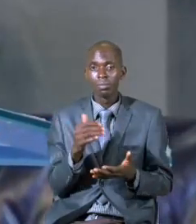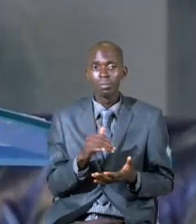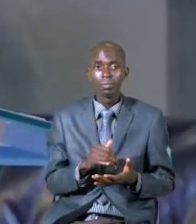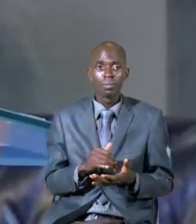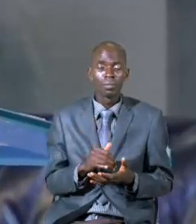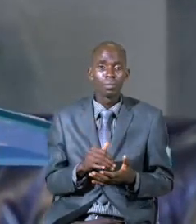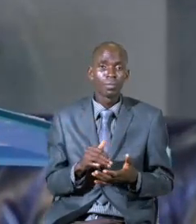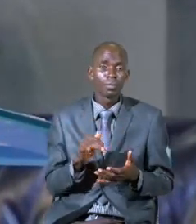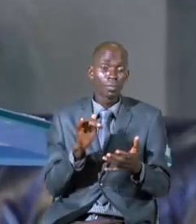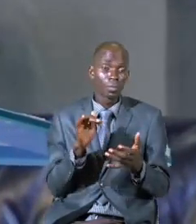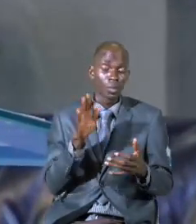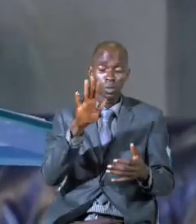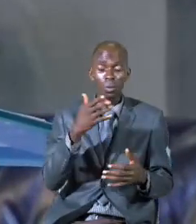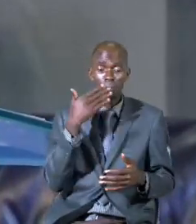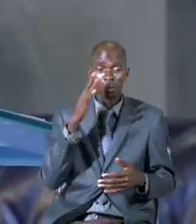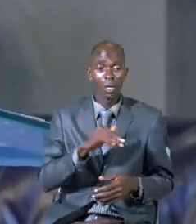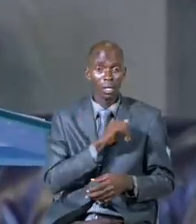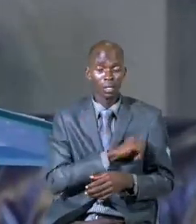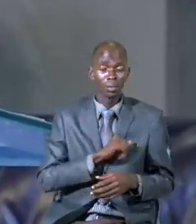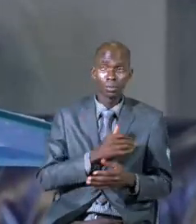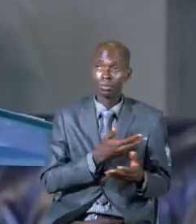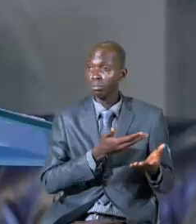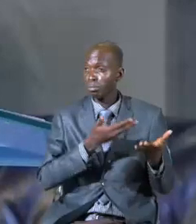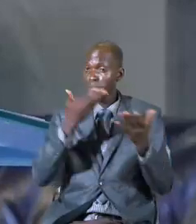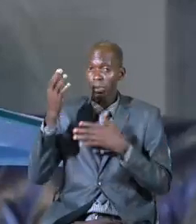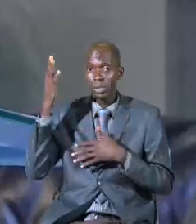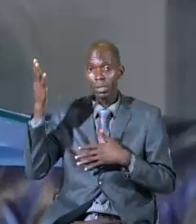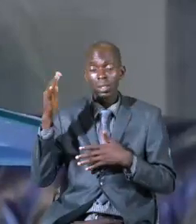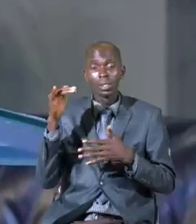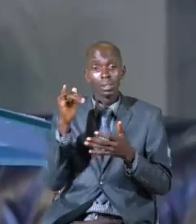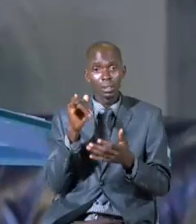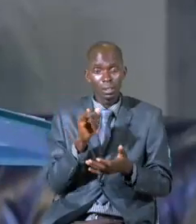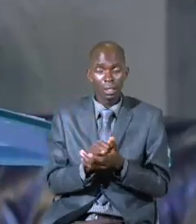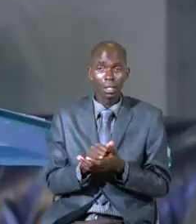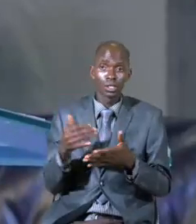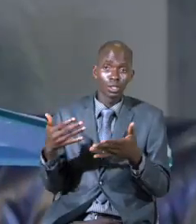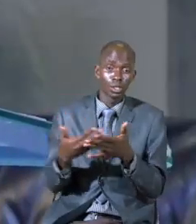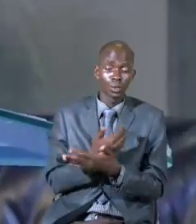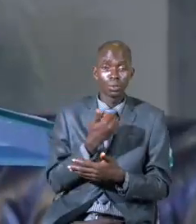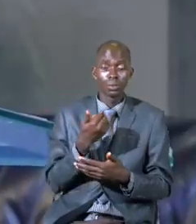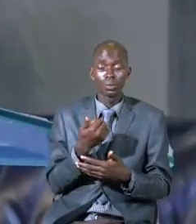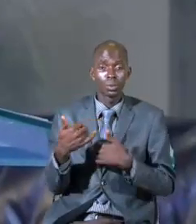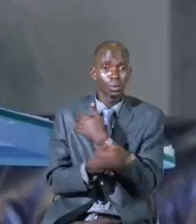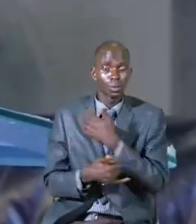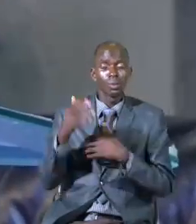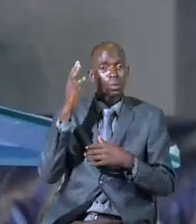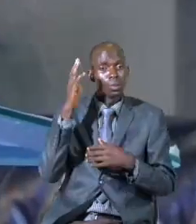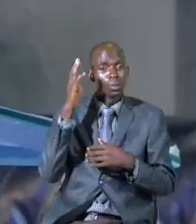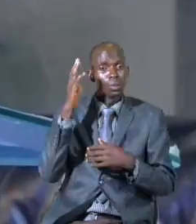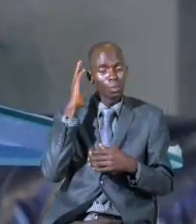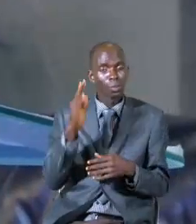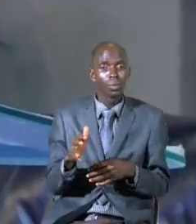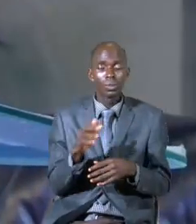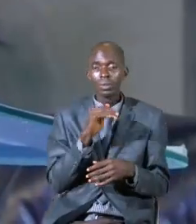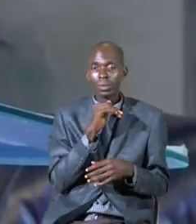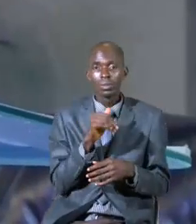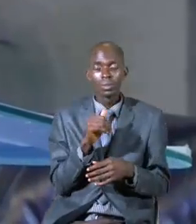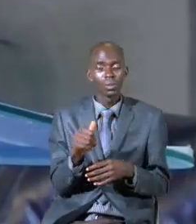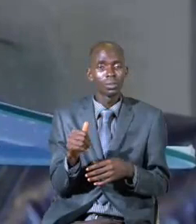your circumstance. And you carry your attitude of fighting everything, pulling down everything, criticizing